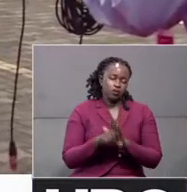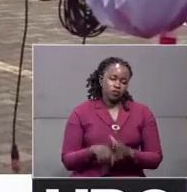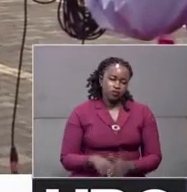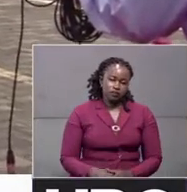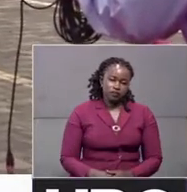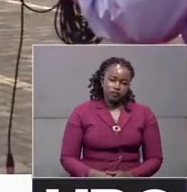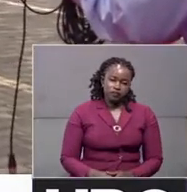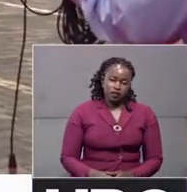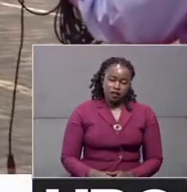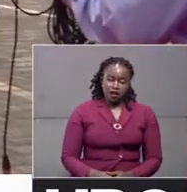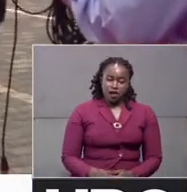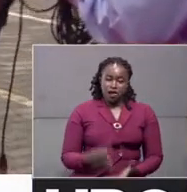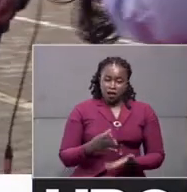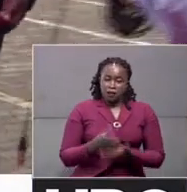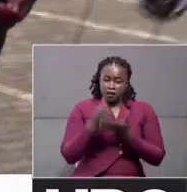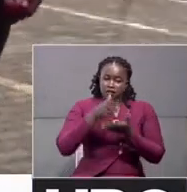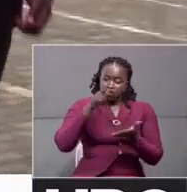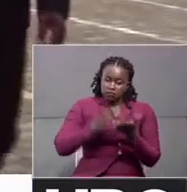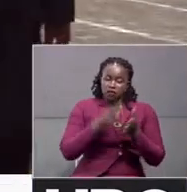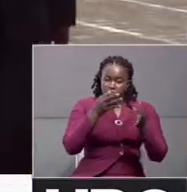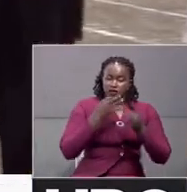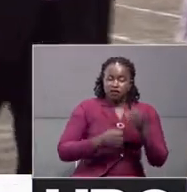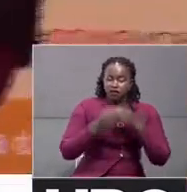The approved budget for the financial year